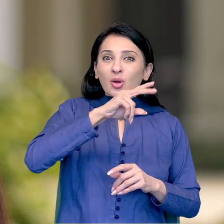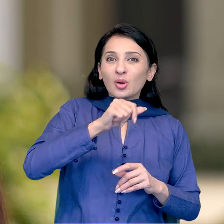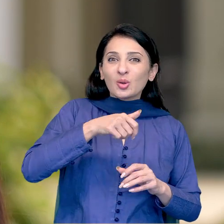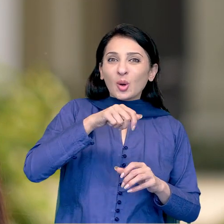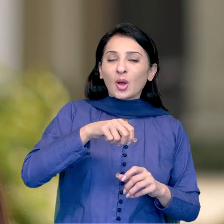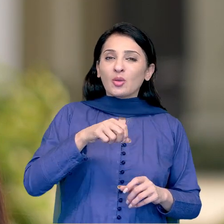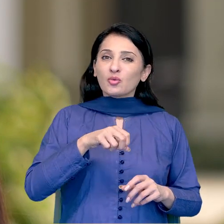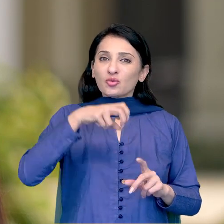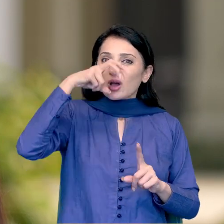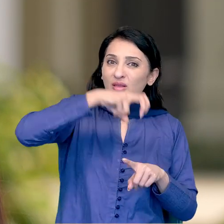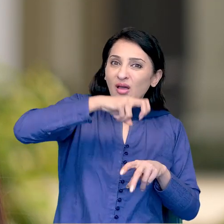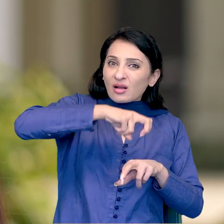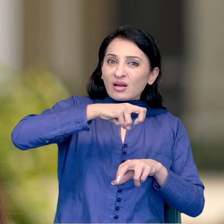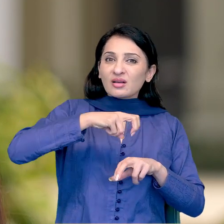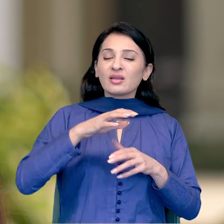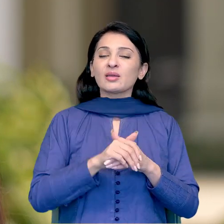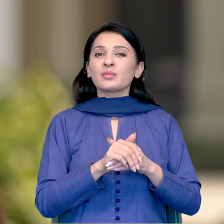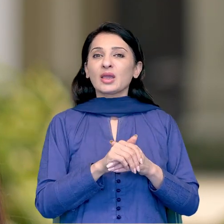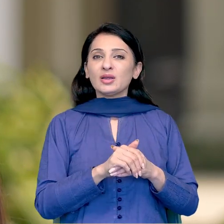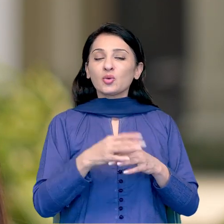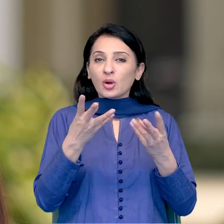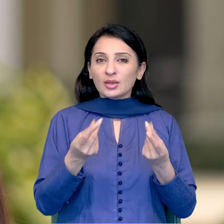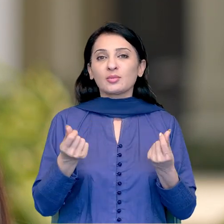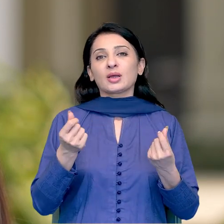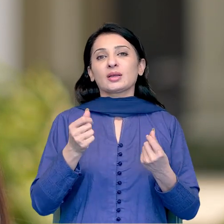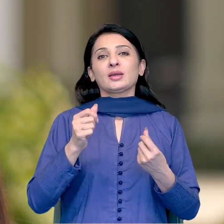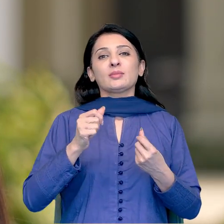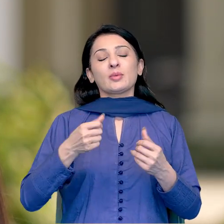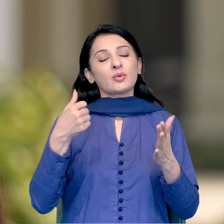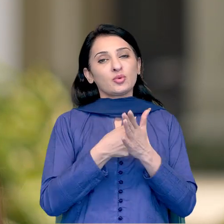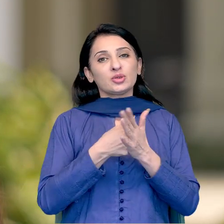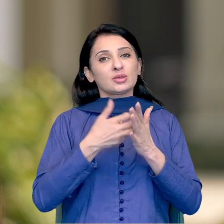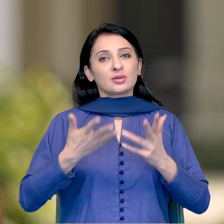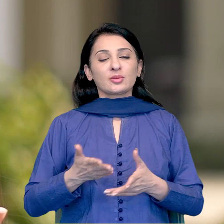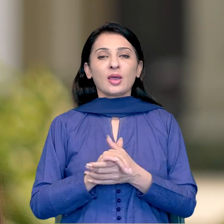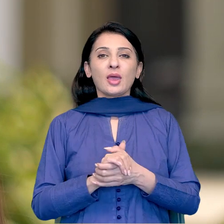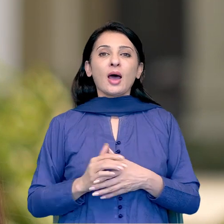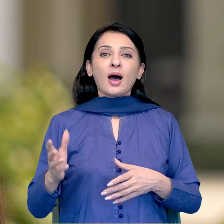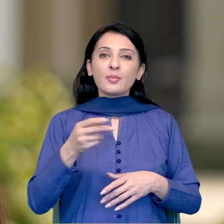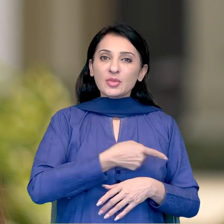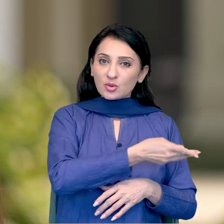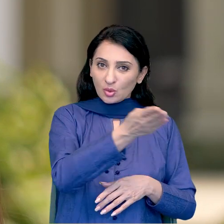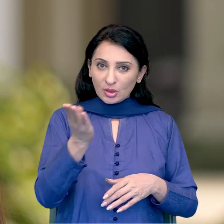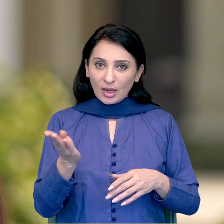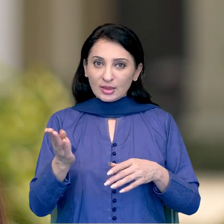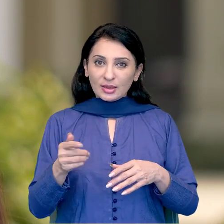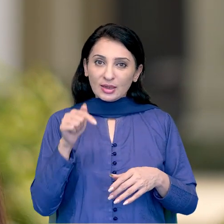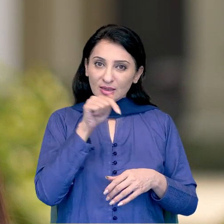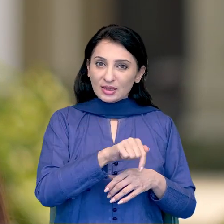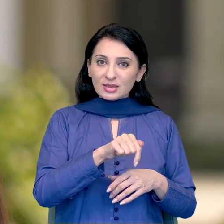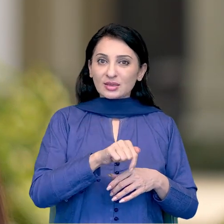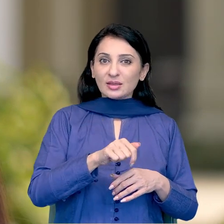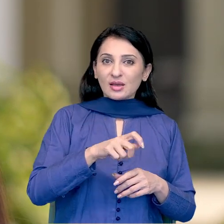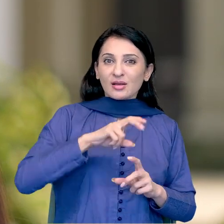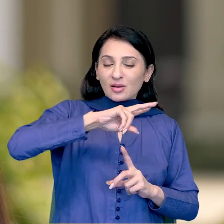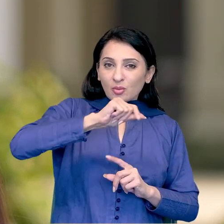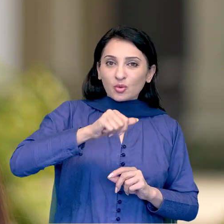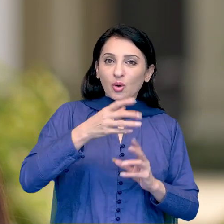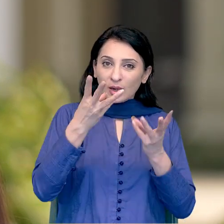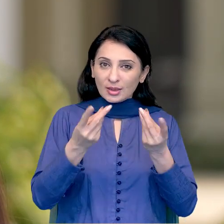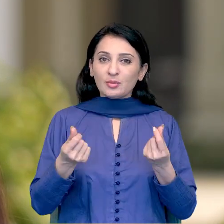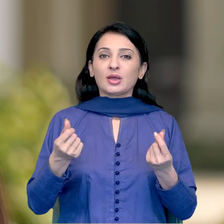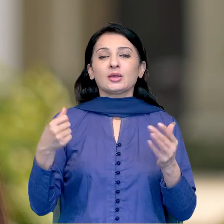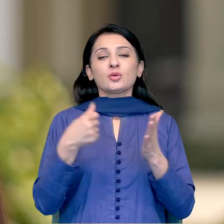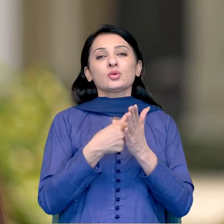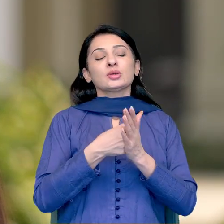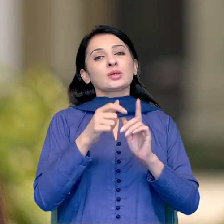the underlying causes of the abuse, and the preventative measures we as a society can take to overcome this abuse